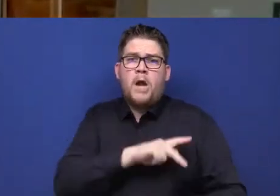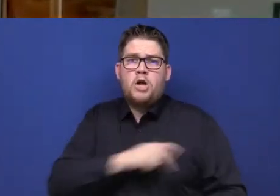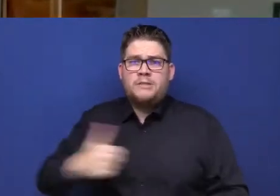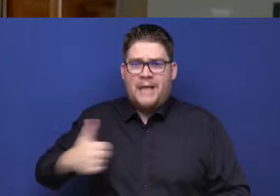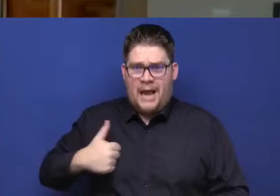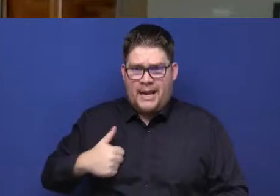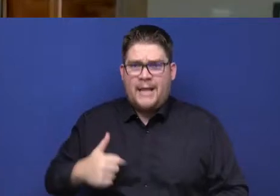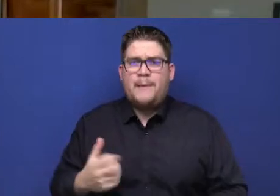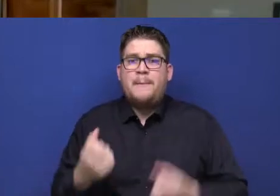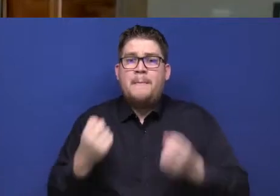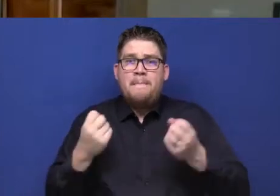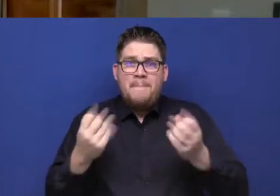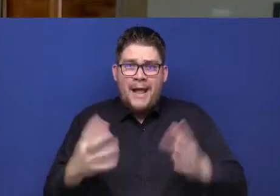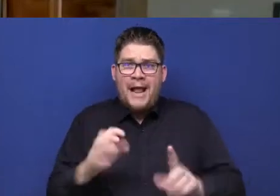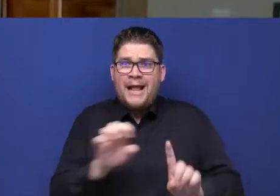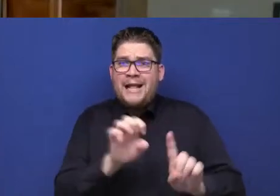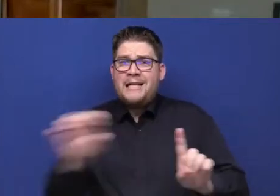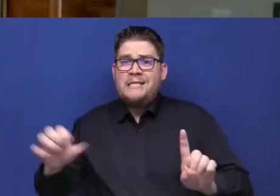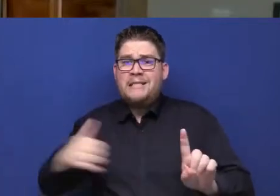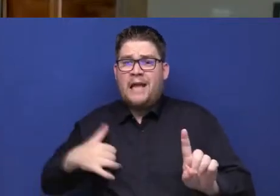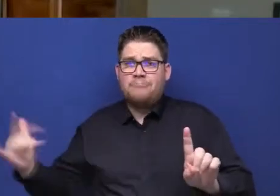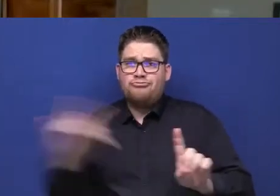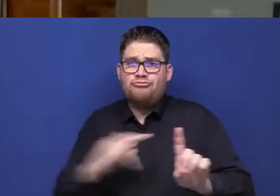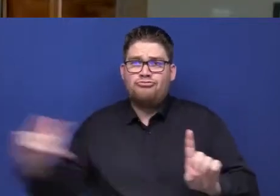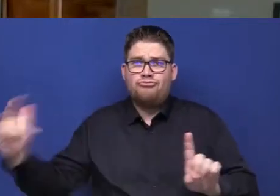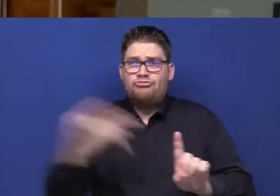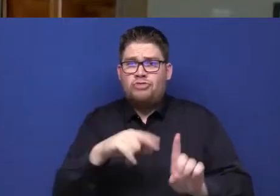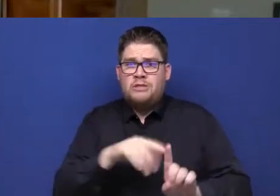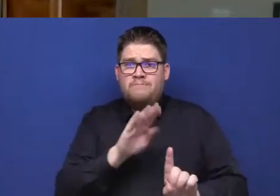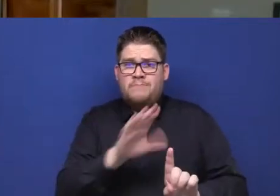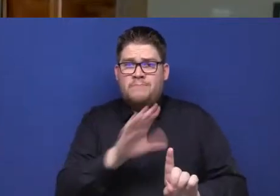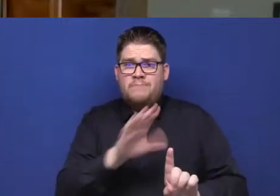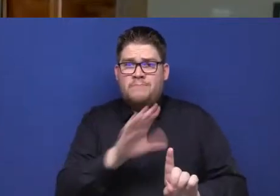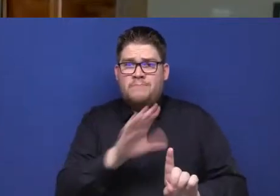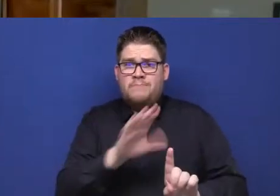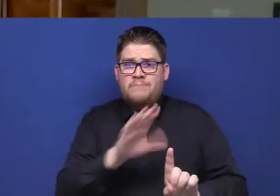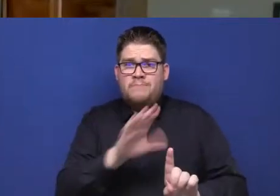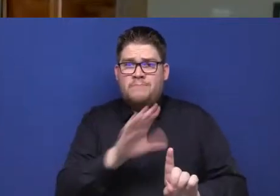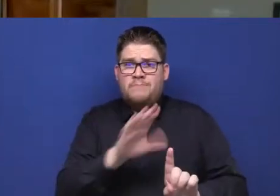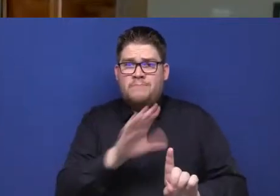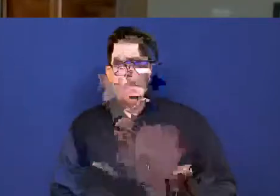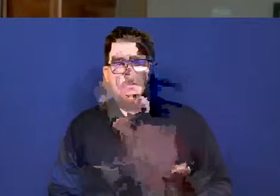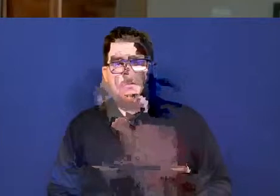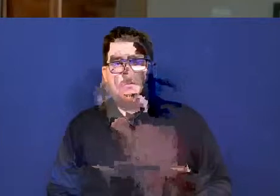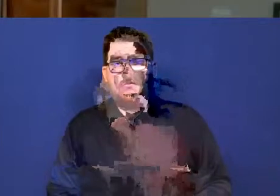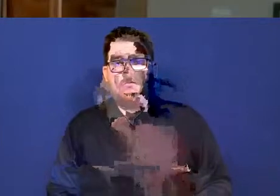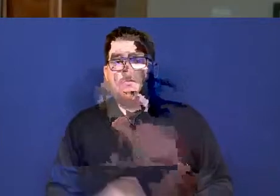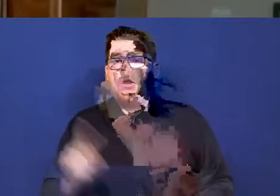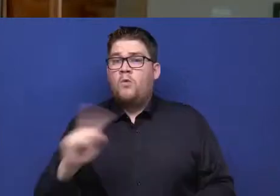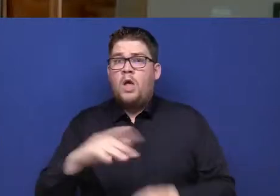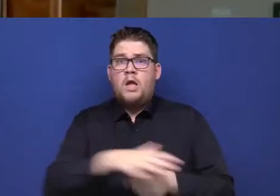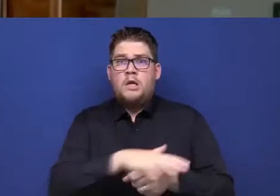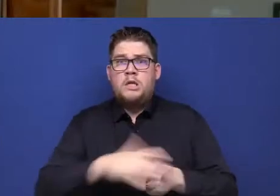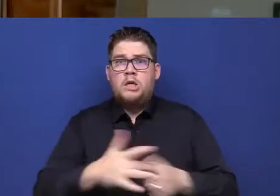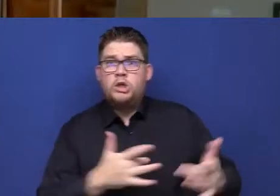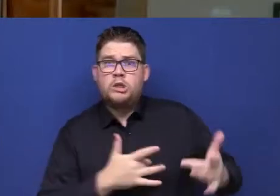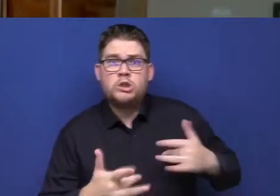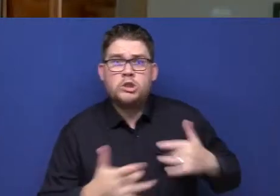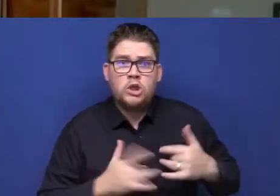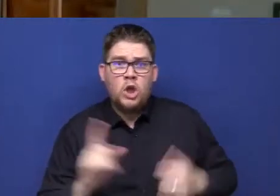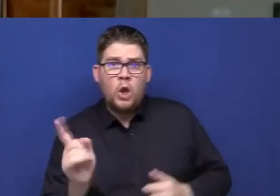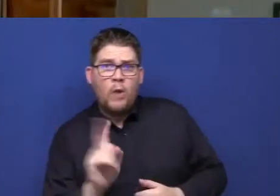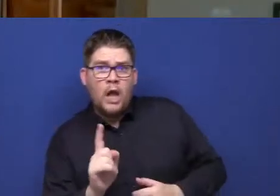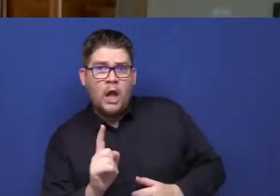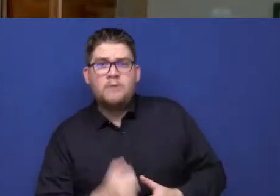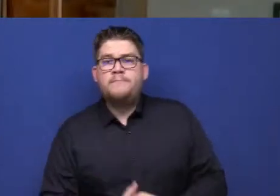Service, fatigue is something that we have a concern with. It's been a long summer for many of our firefighters and staff